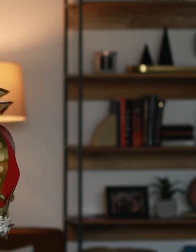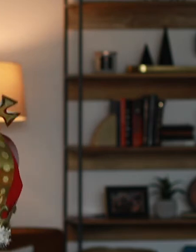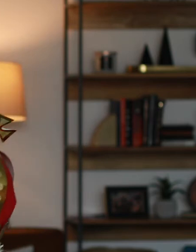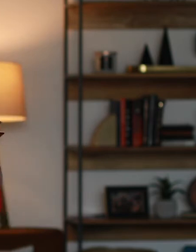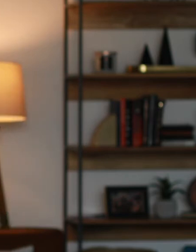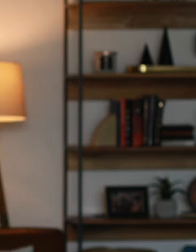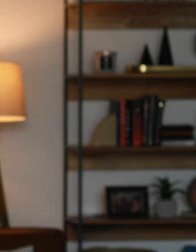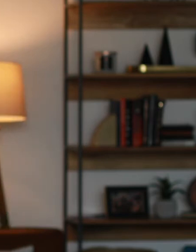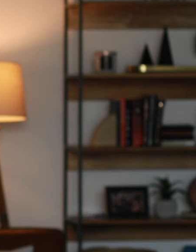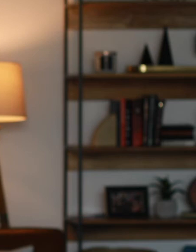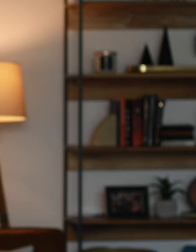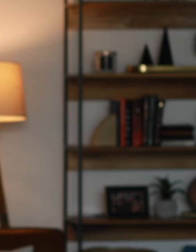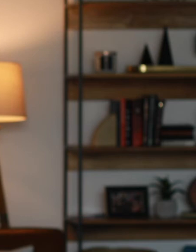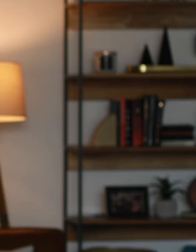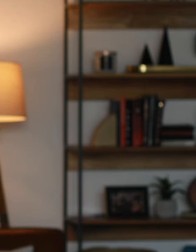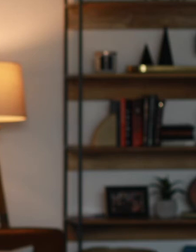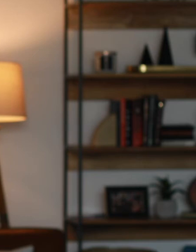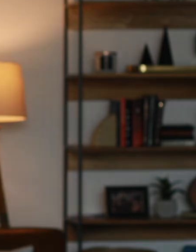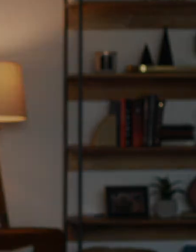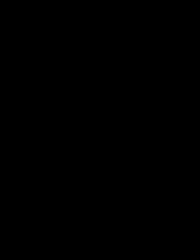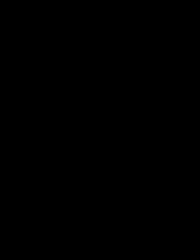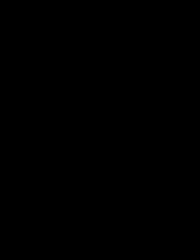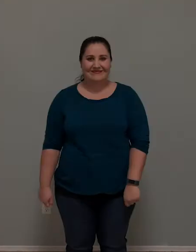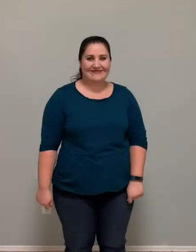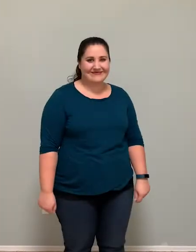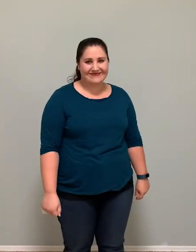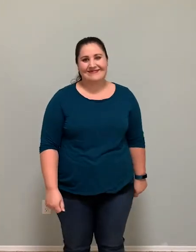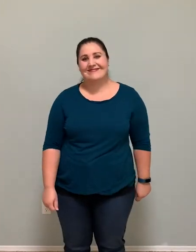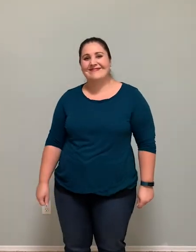good heart and he loves us so much.